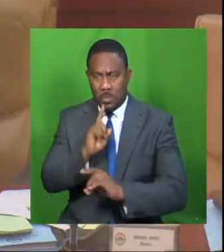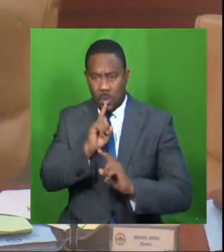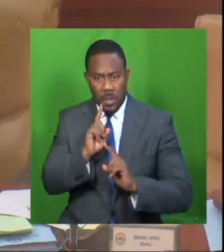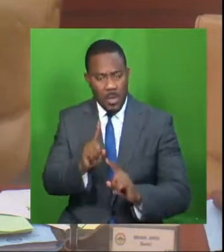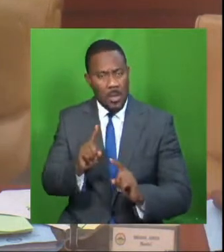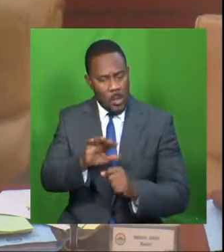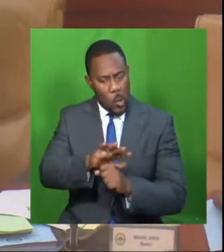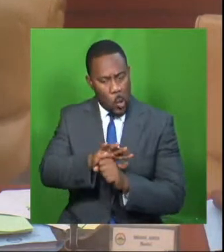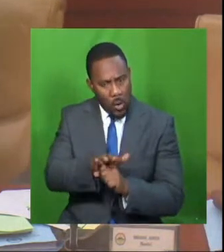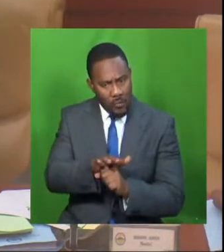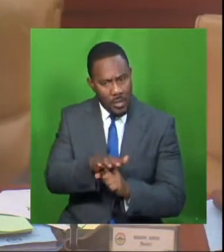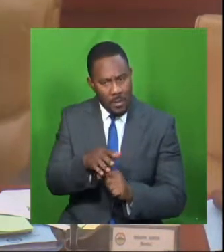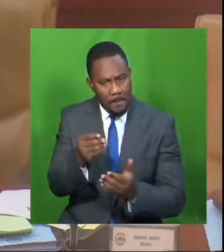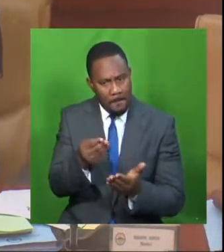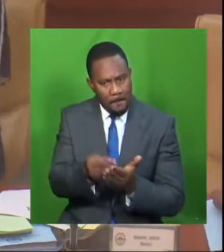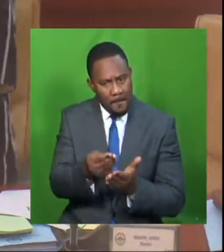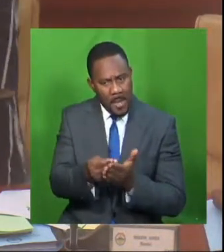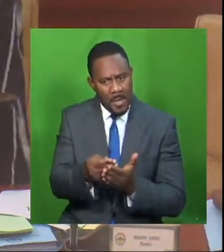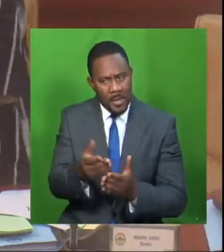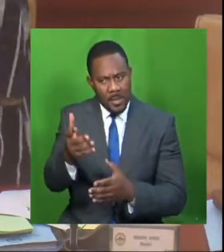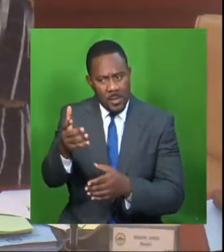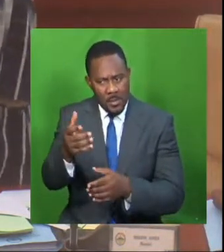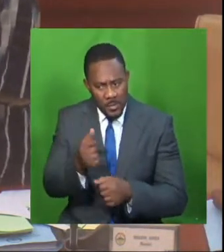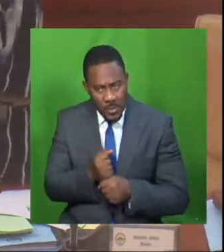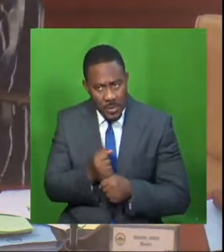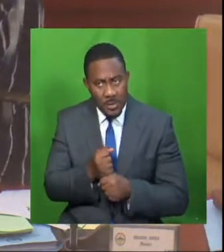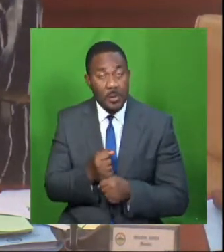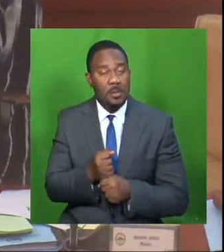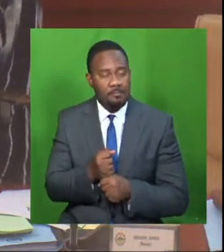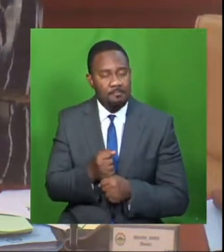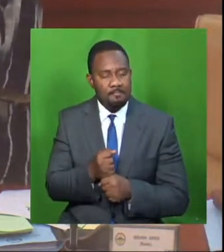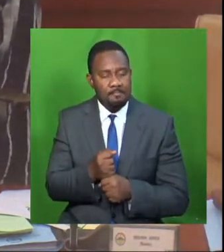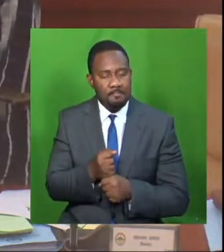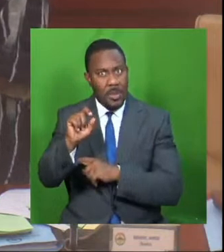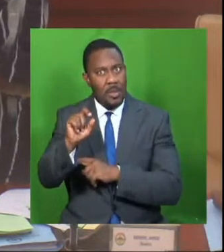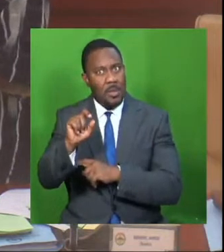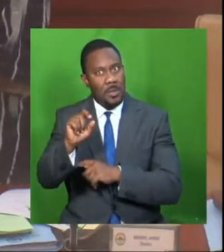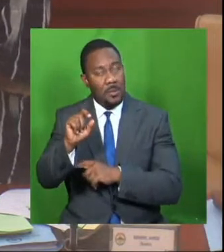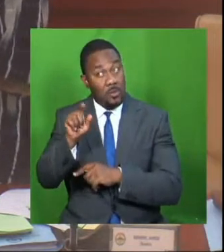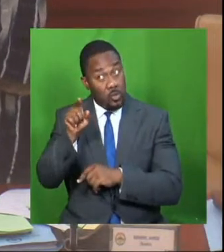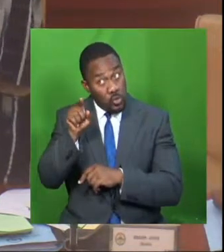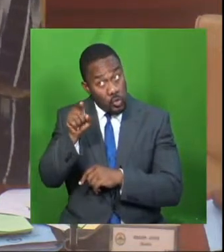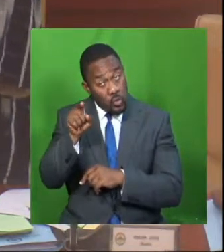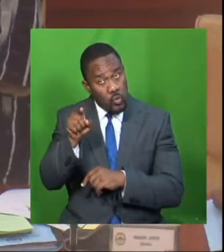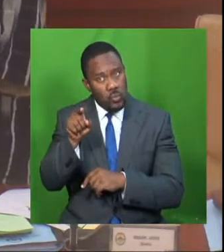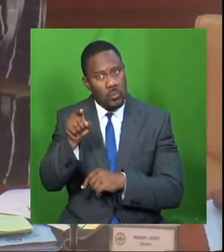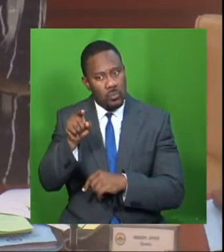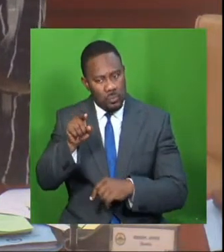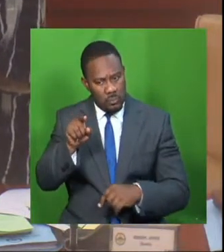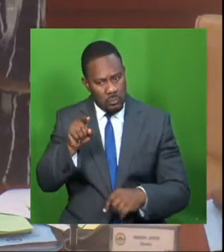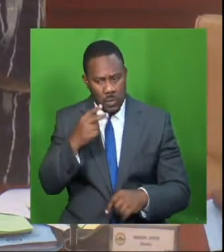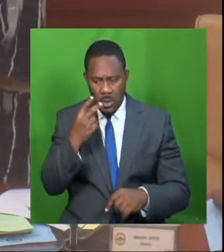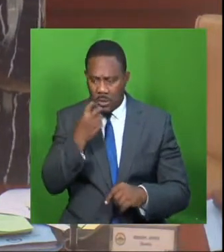Speaker, you gave a directive that we should program the Minister for Finance and the Minister